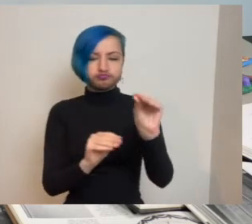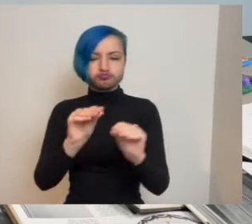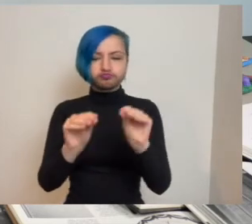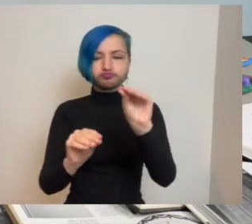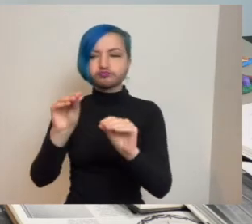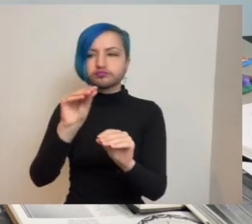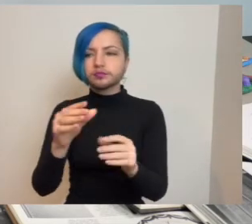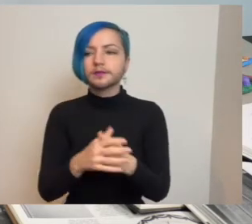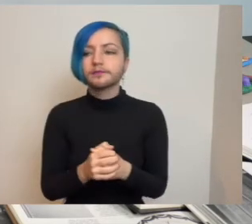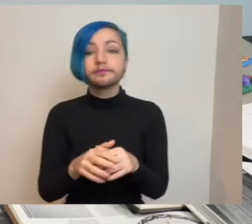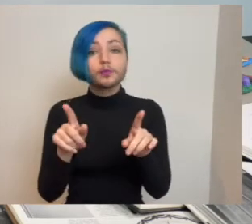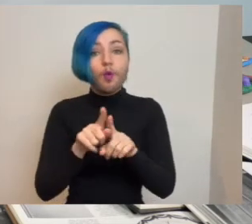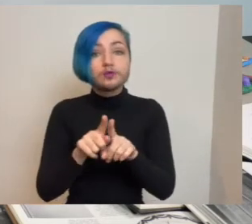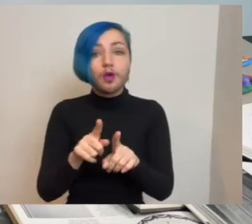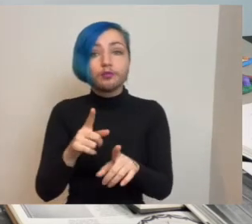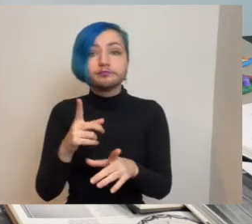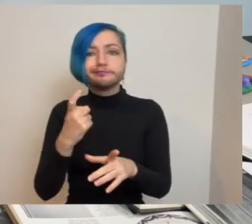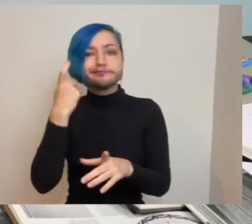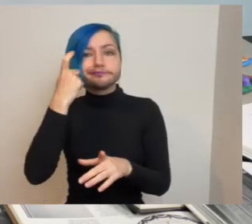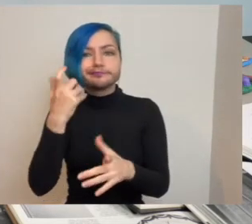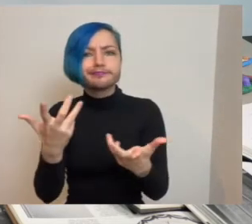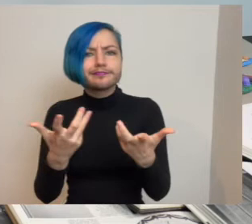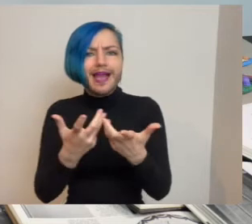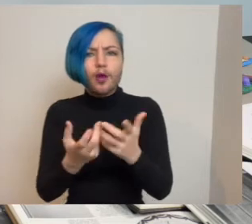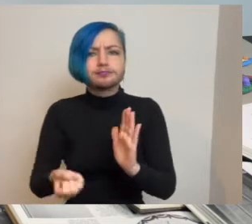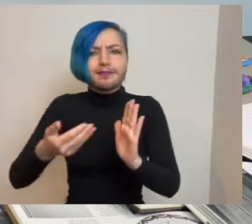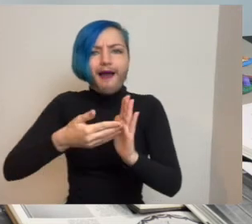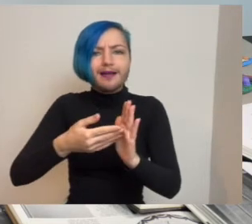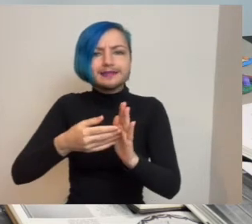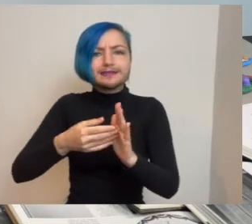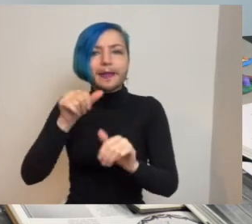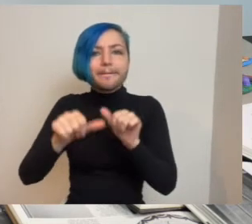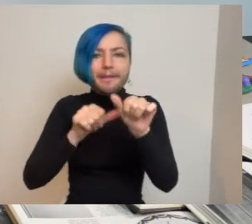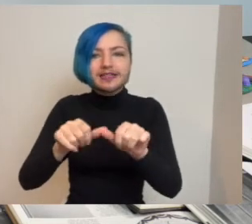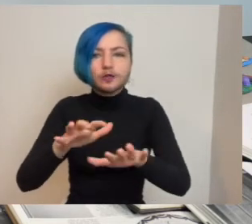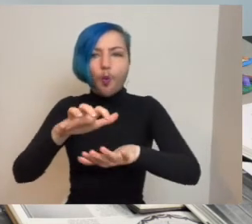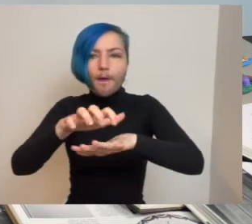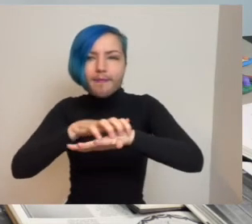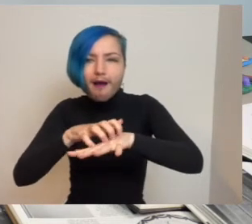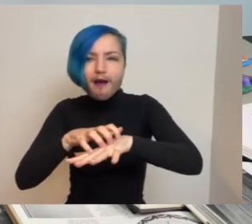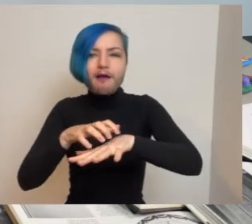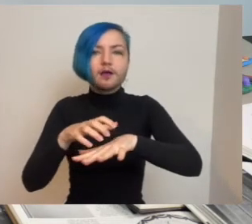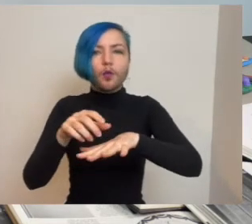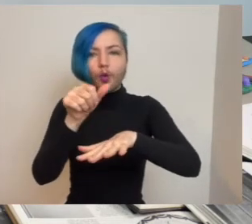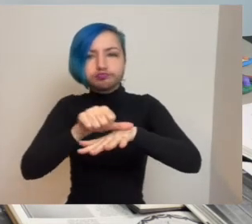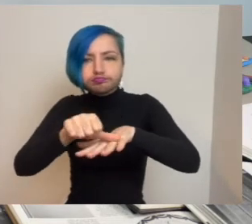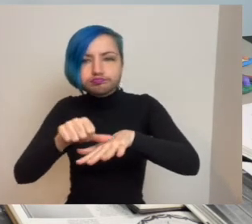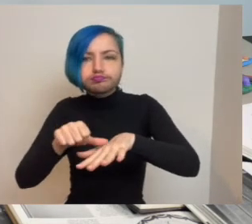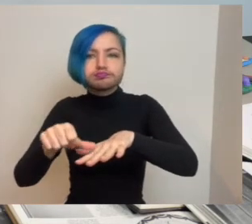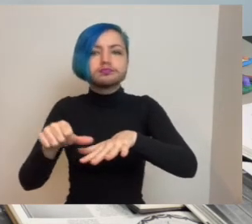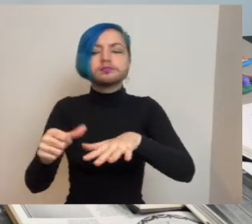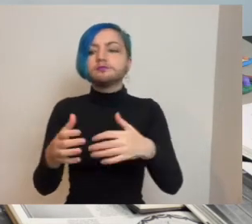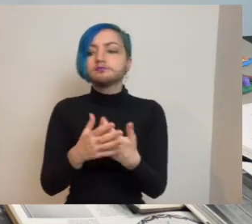And then you're also thinking about how to introduce kind of marks and pattern into it. So again, you could roll